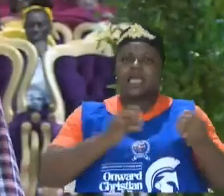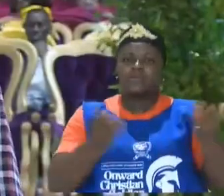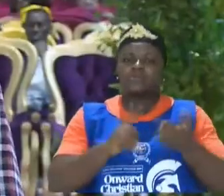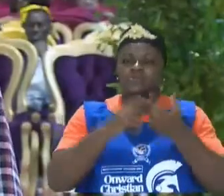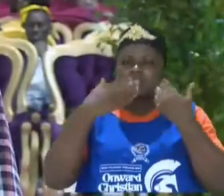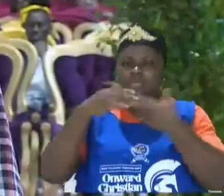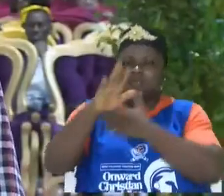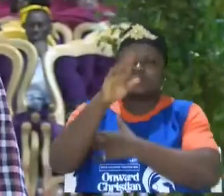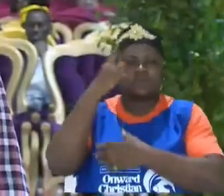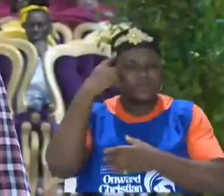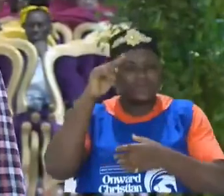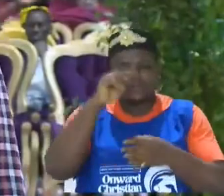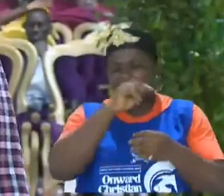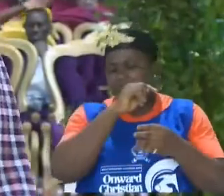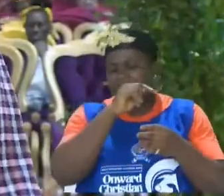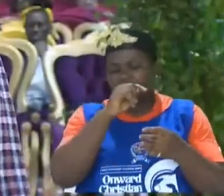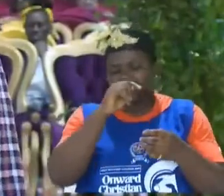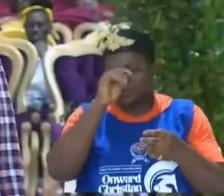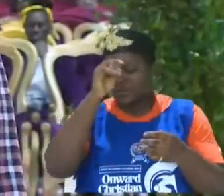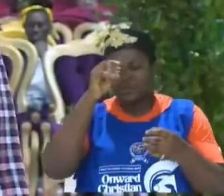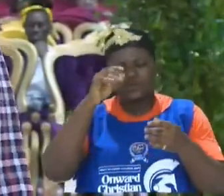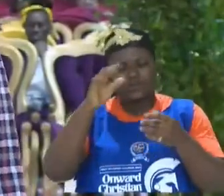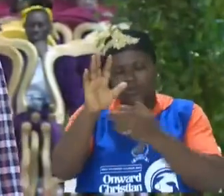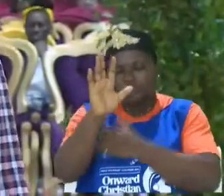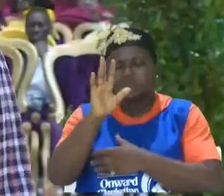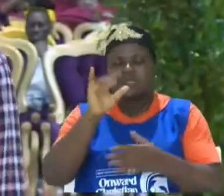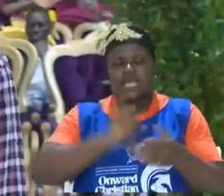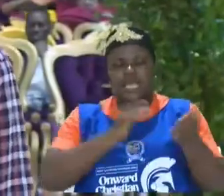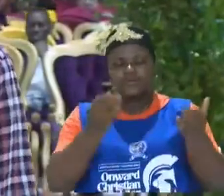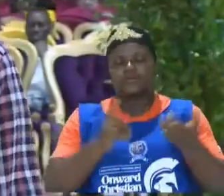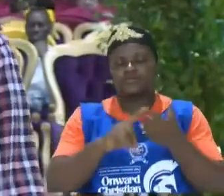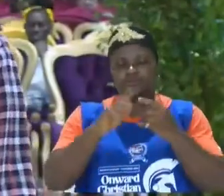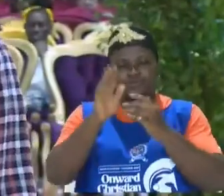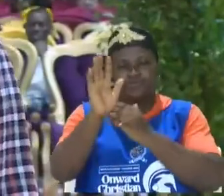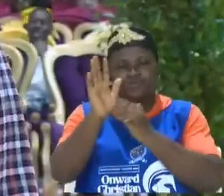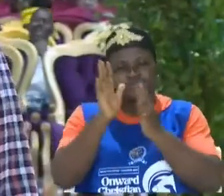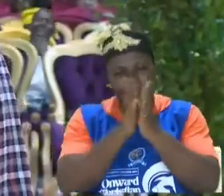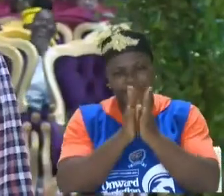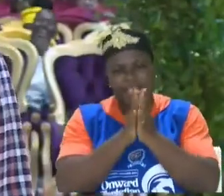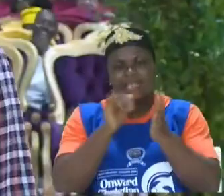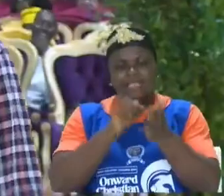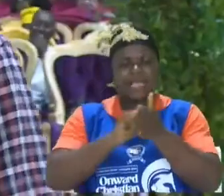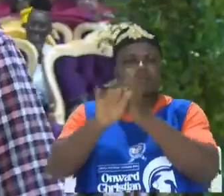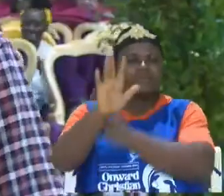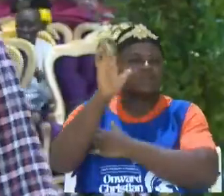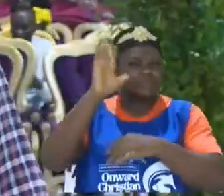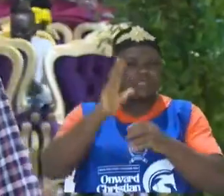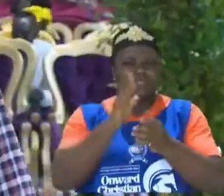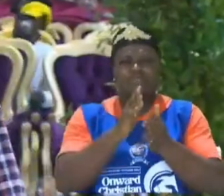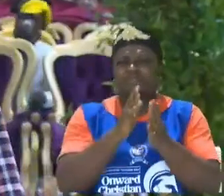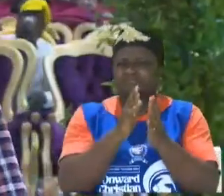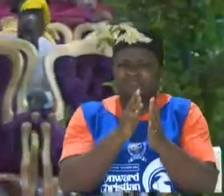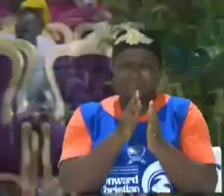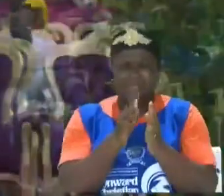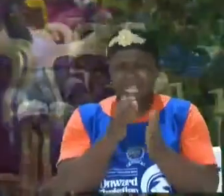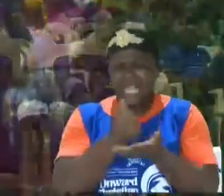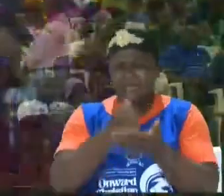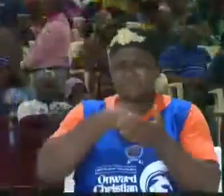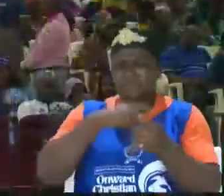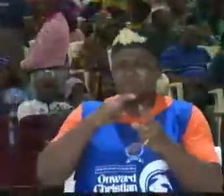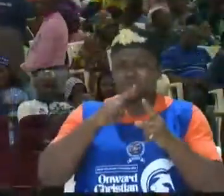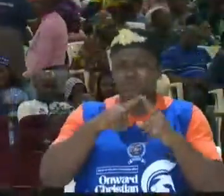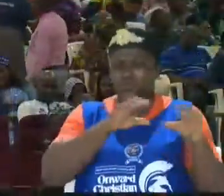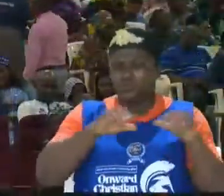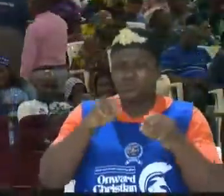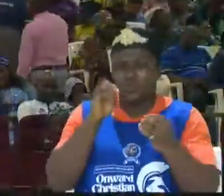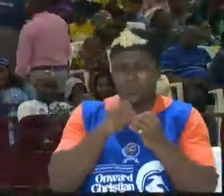Daddy Adeboye. And I also want to pray that God should help him to pray for me more, to do more for this kingdom. And the next 9 months, I'll come with my